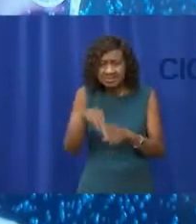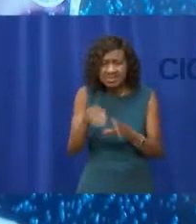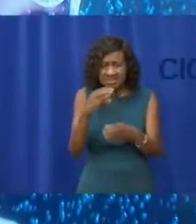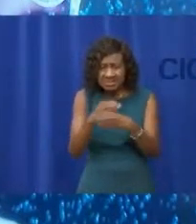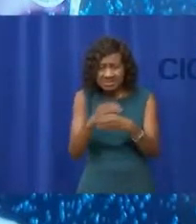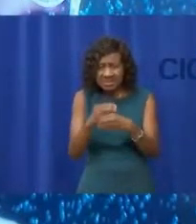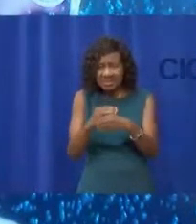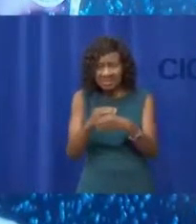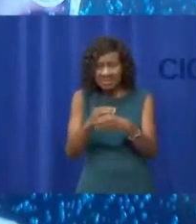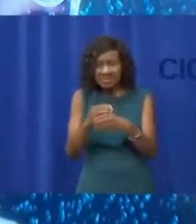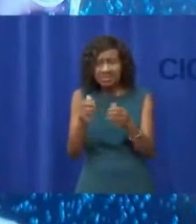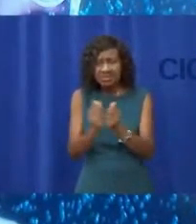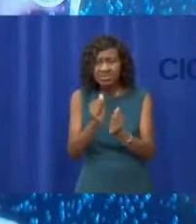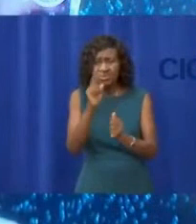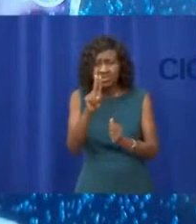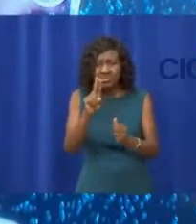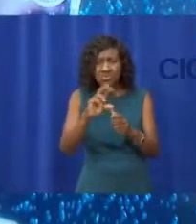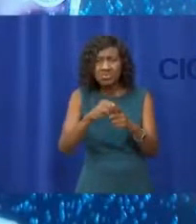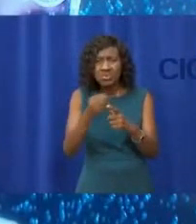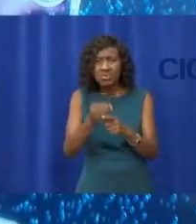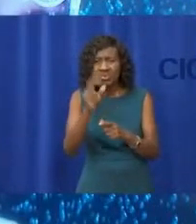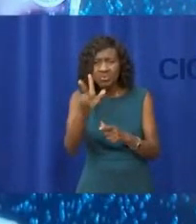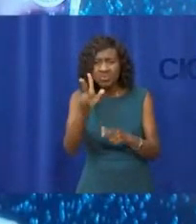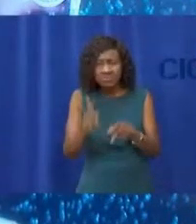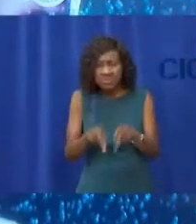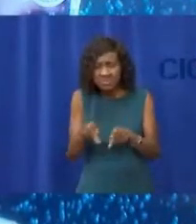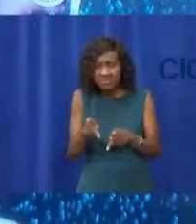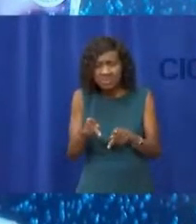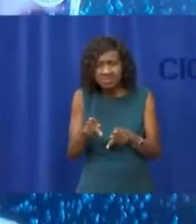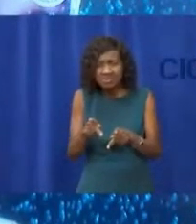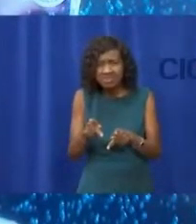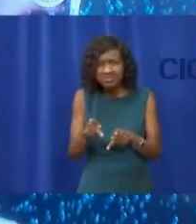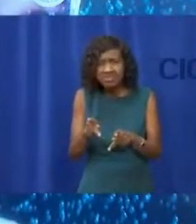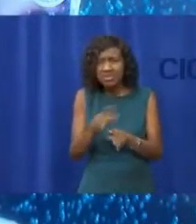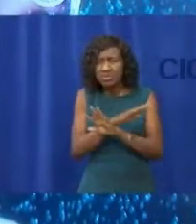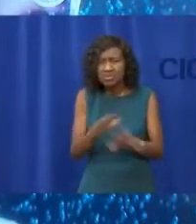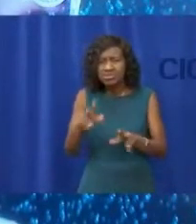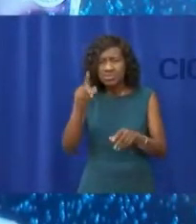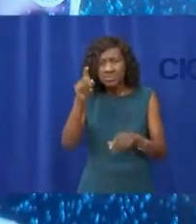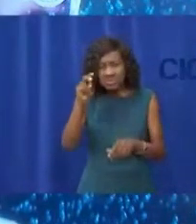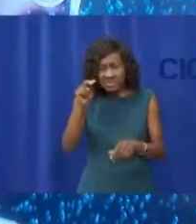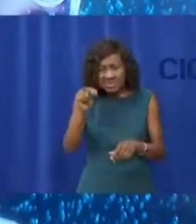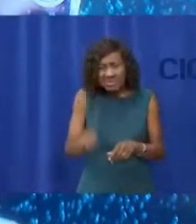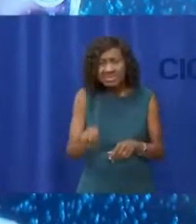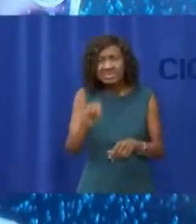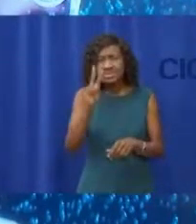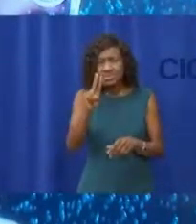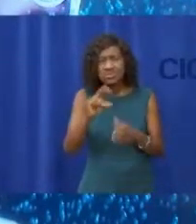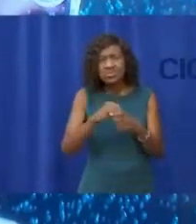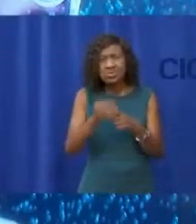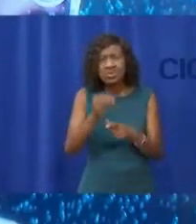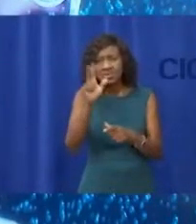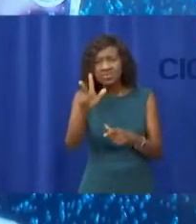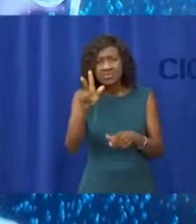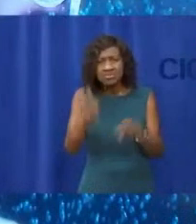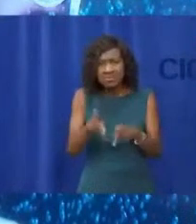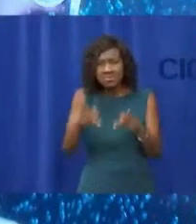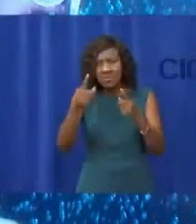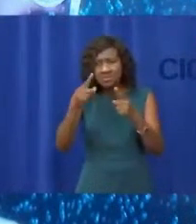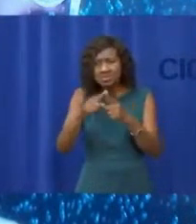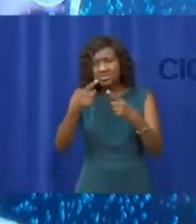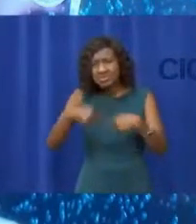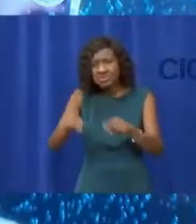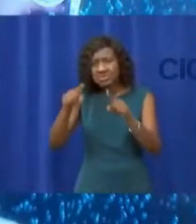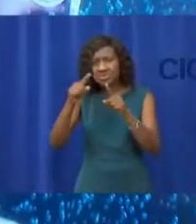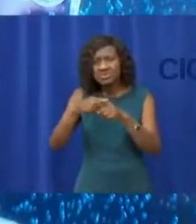it doesn't look like they're going to work. It doesn't, you don't need 2 or 3 people going to the supermarket. I don't know what's happening, but please stay